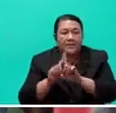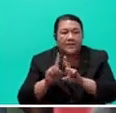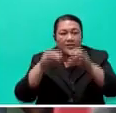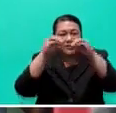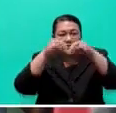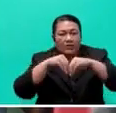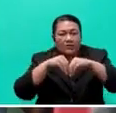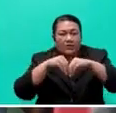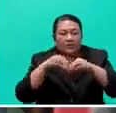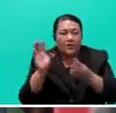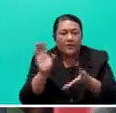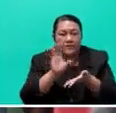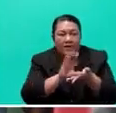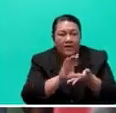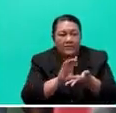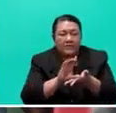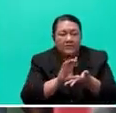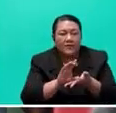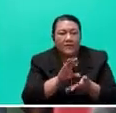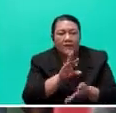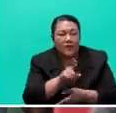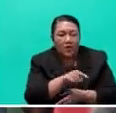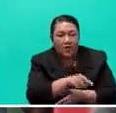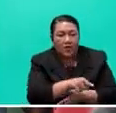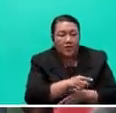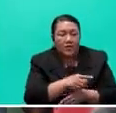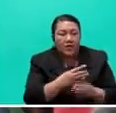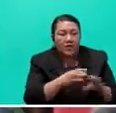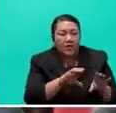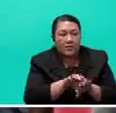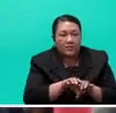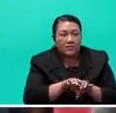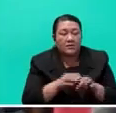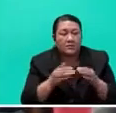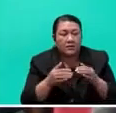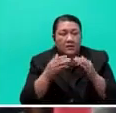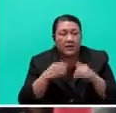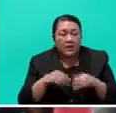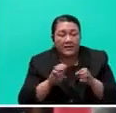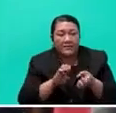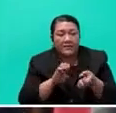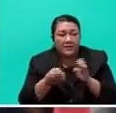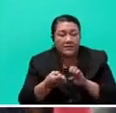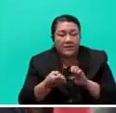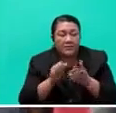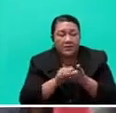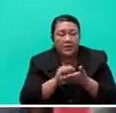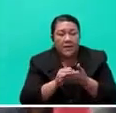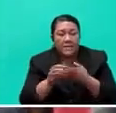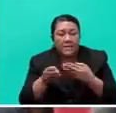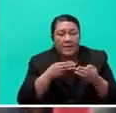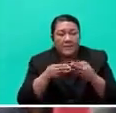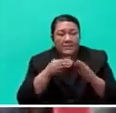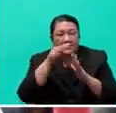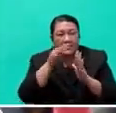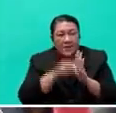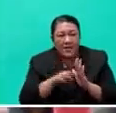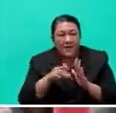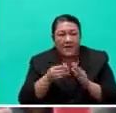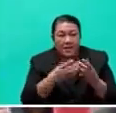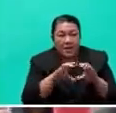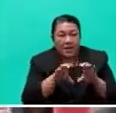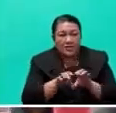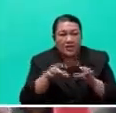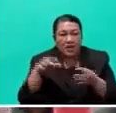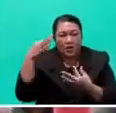Council. Clause 14 of the bill provides for the efficient and proper financial management of accounts of the Council and the auditing of the